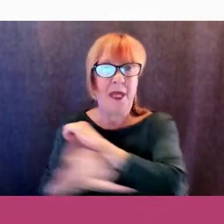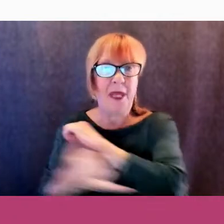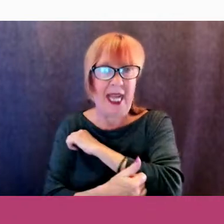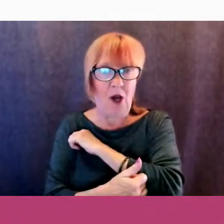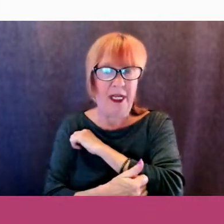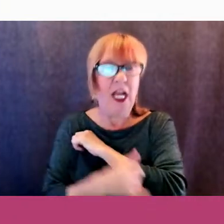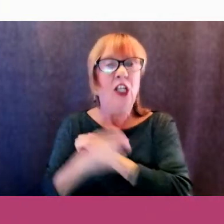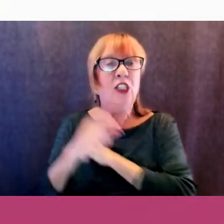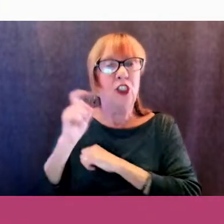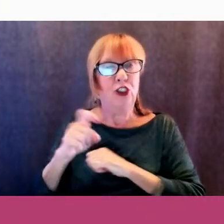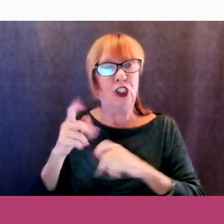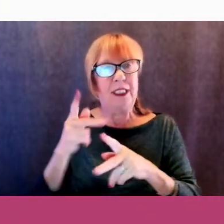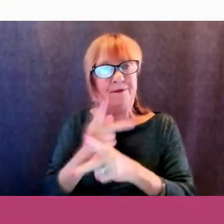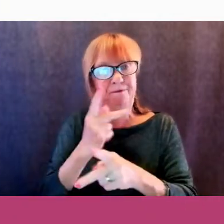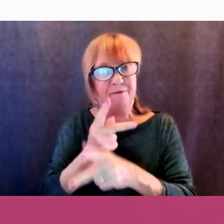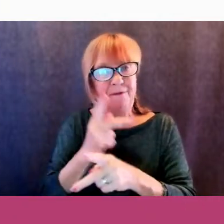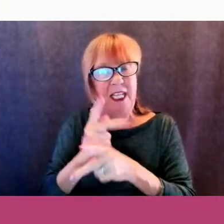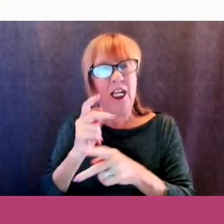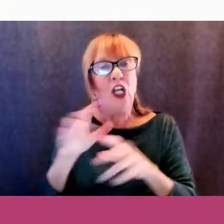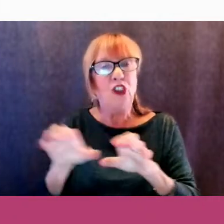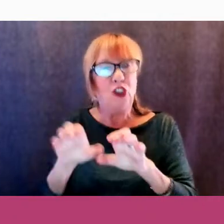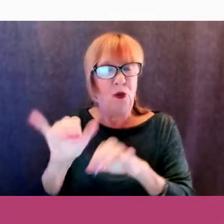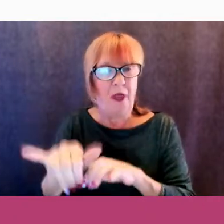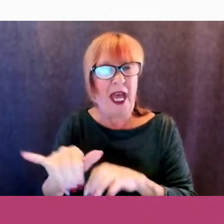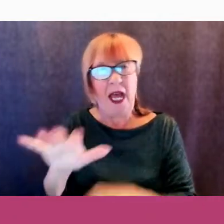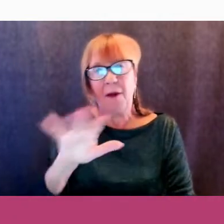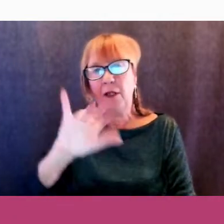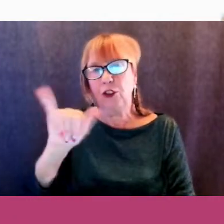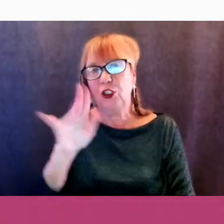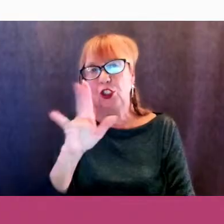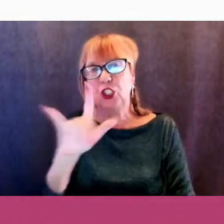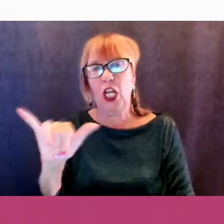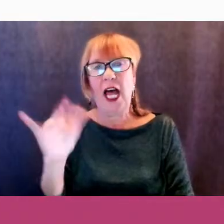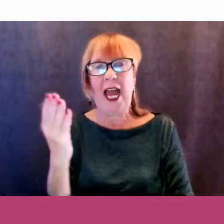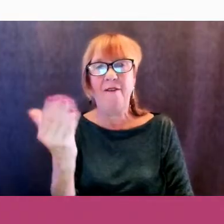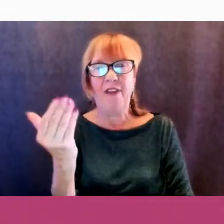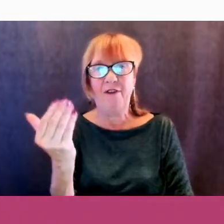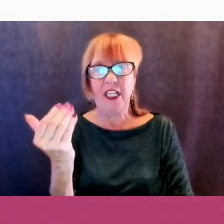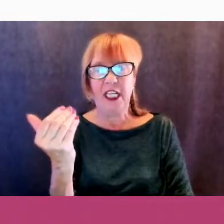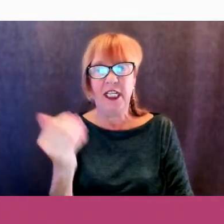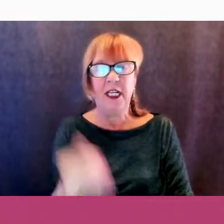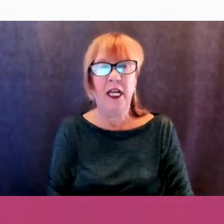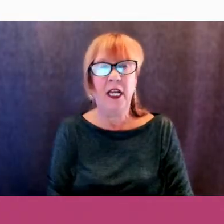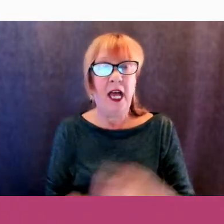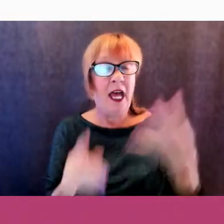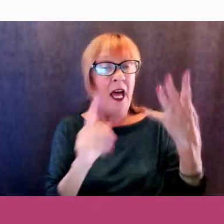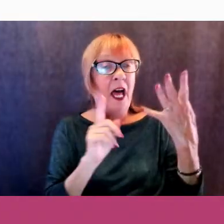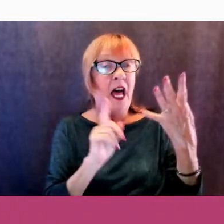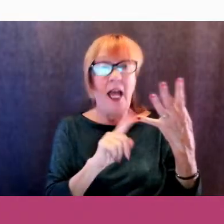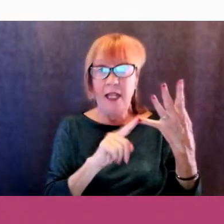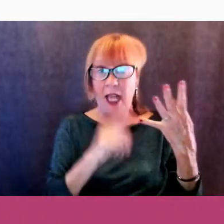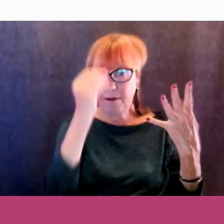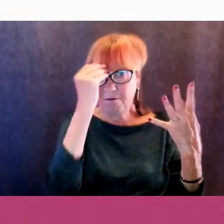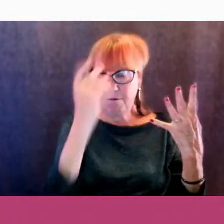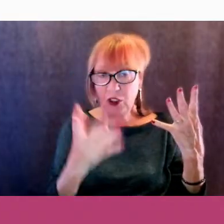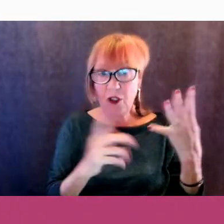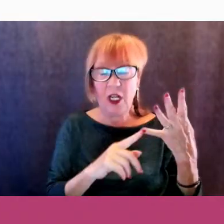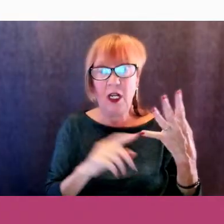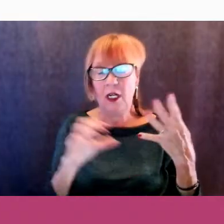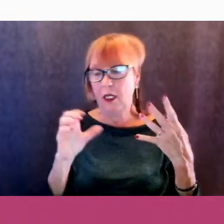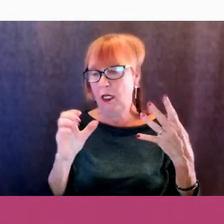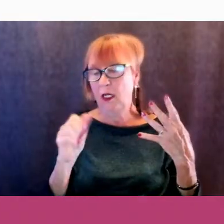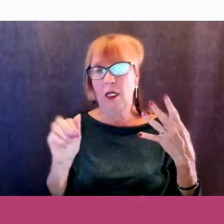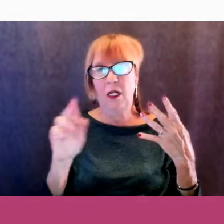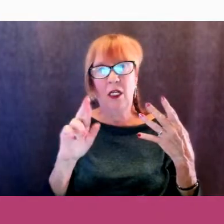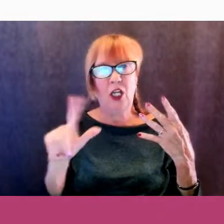15 July. And then lastly, just more of an internal thing, but Colonel Swenson